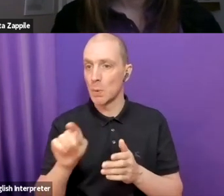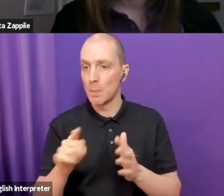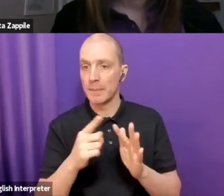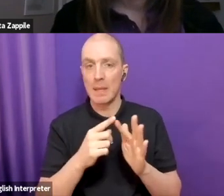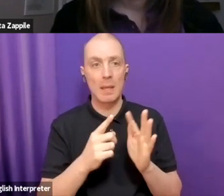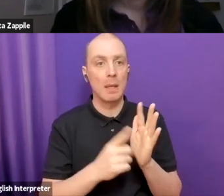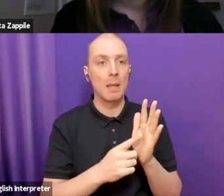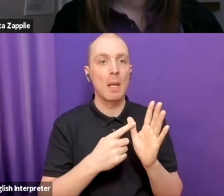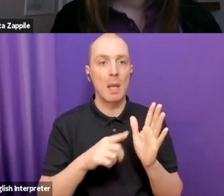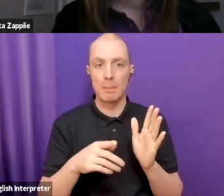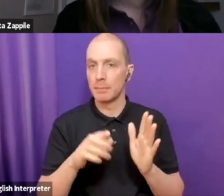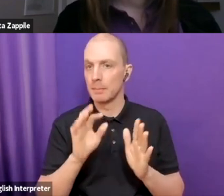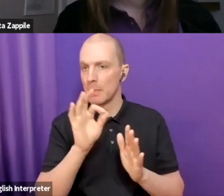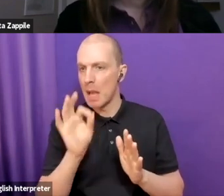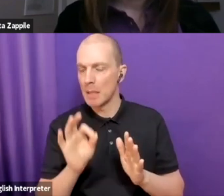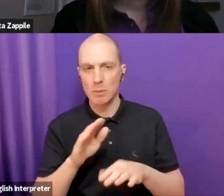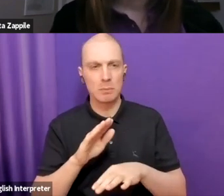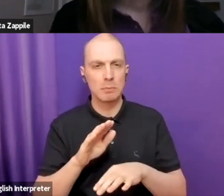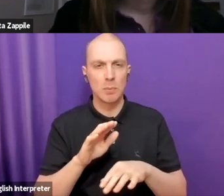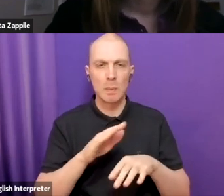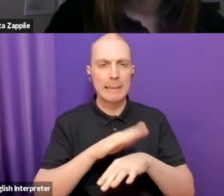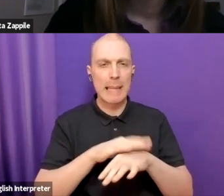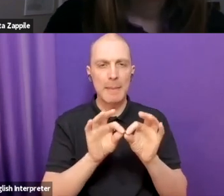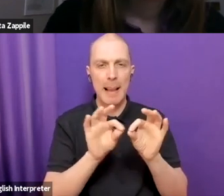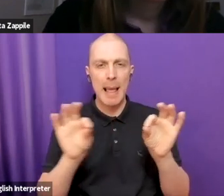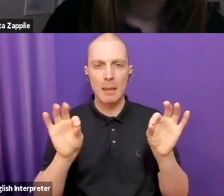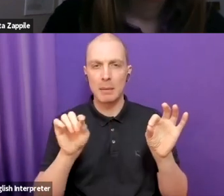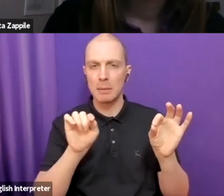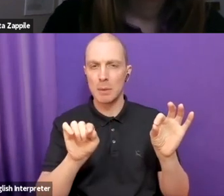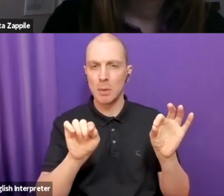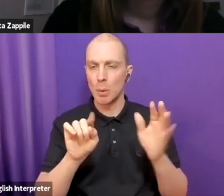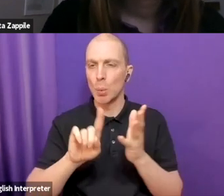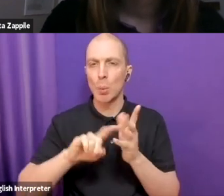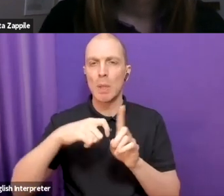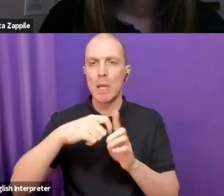She says she missed the timeline at the end. When did you say the UK report would be?